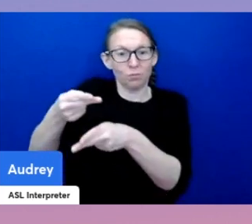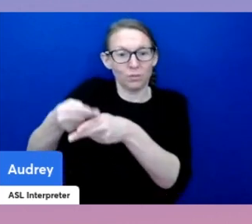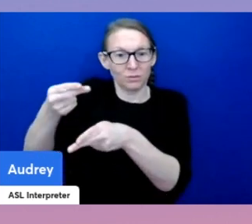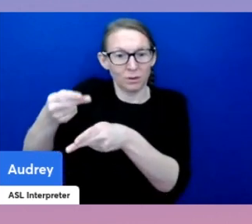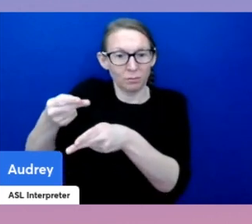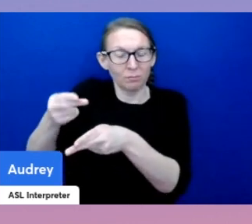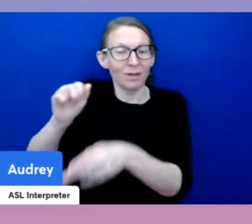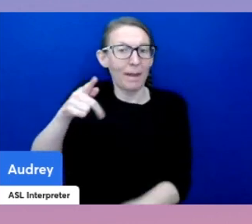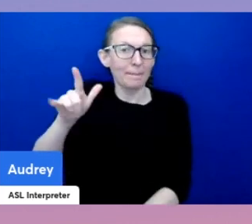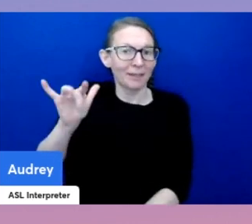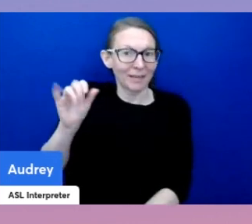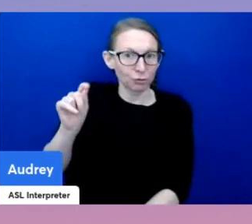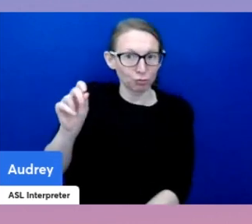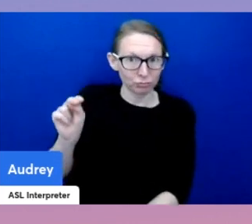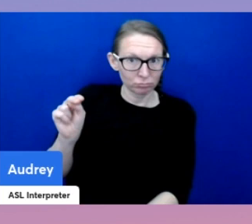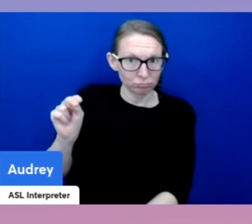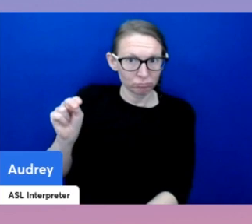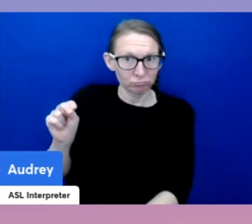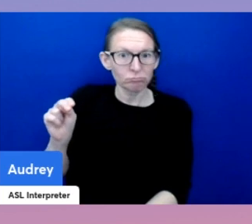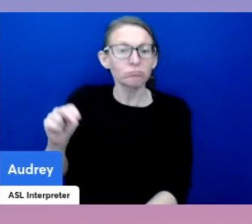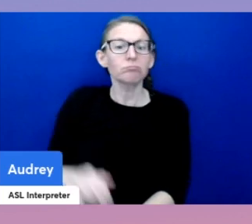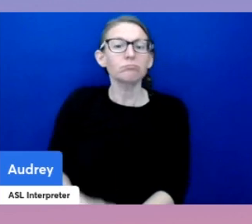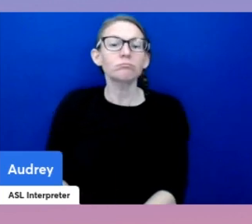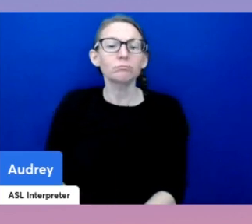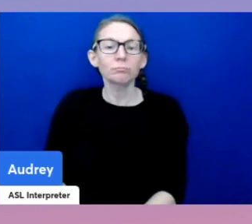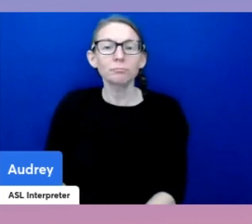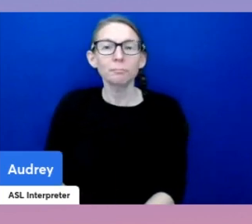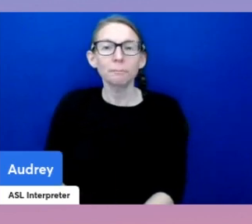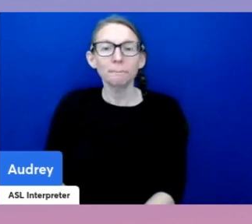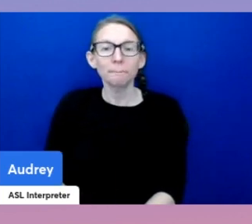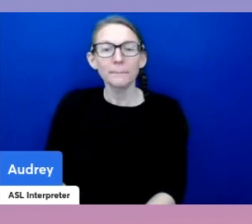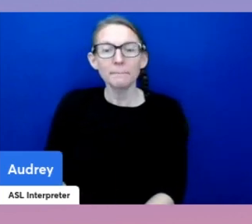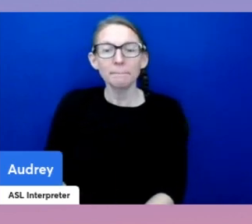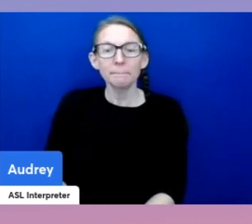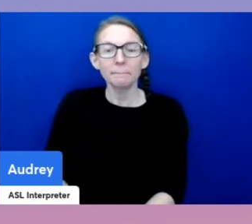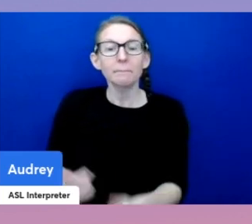applications and use the directory,